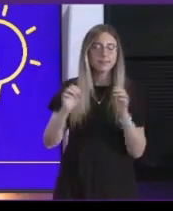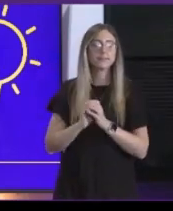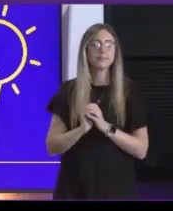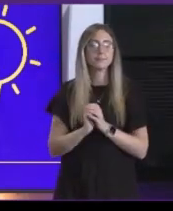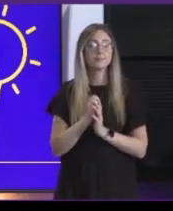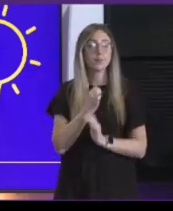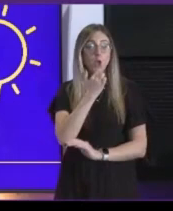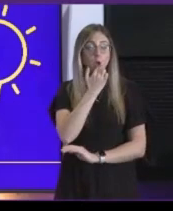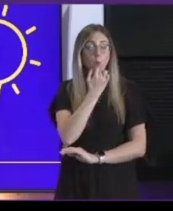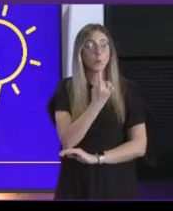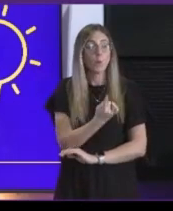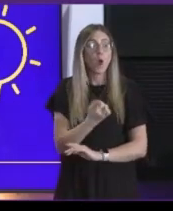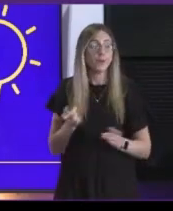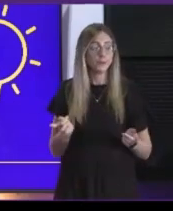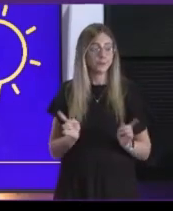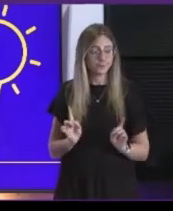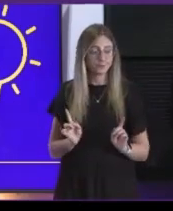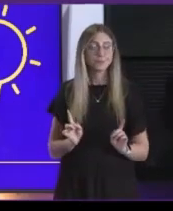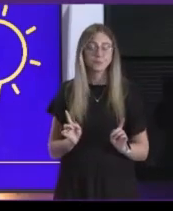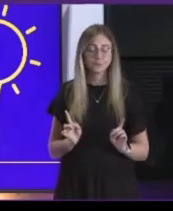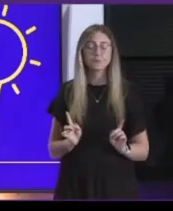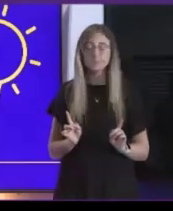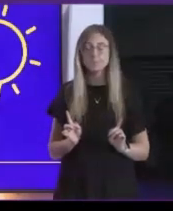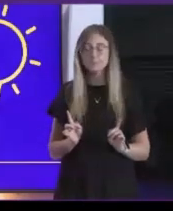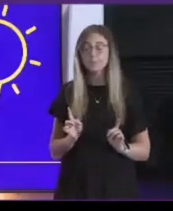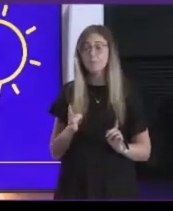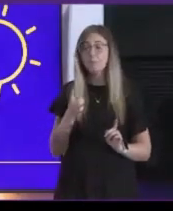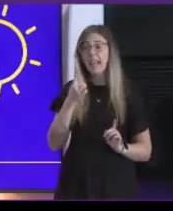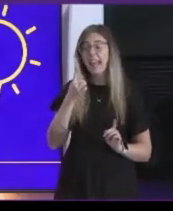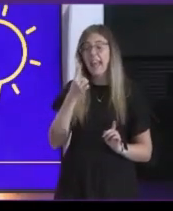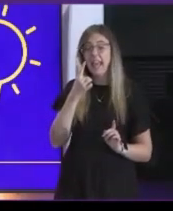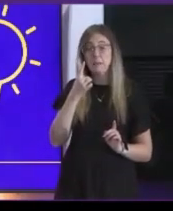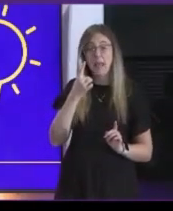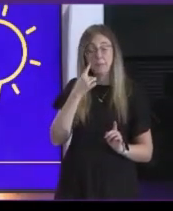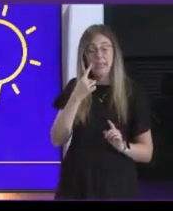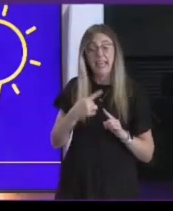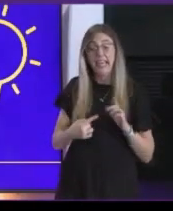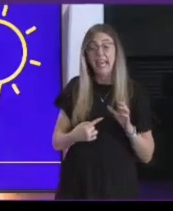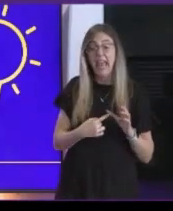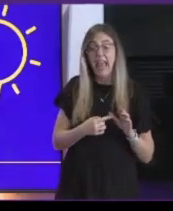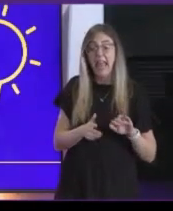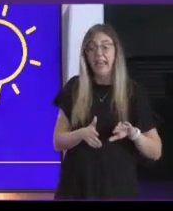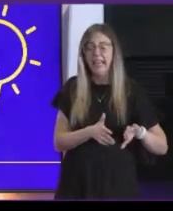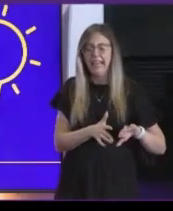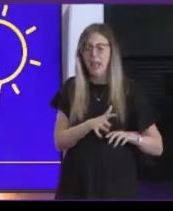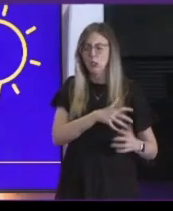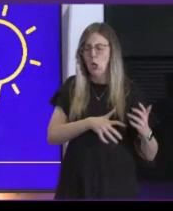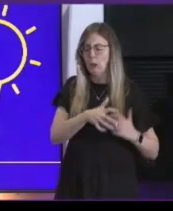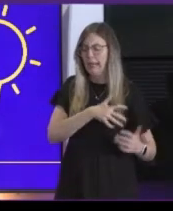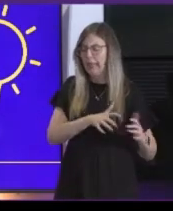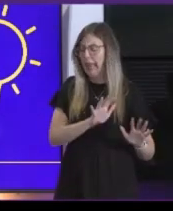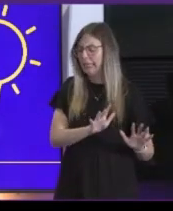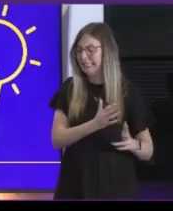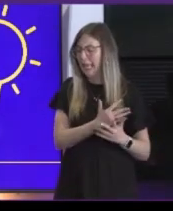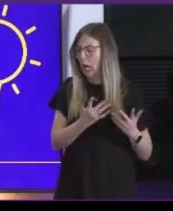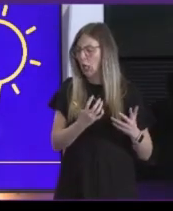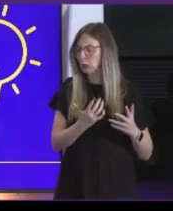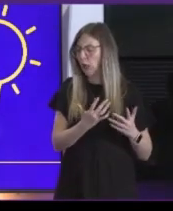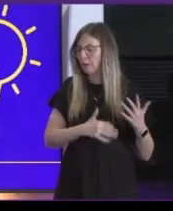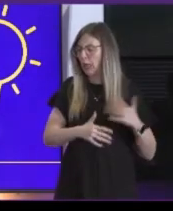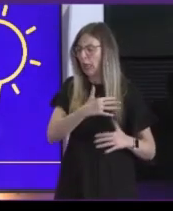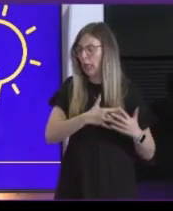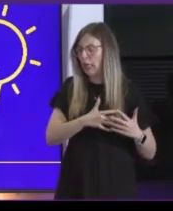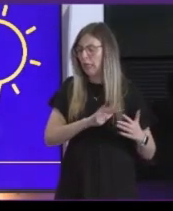key bit that we started with, this is something which people may see as something over there, the EAA, something complicated, something with lots of kittens being run